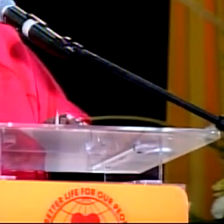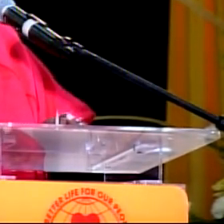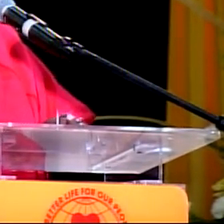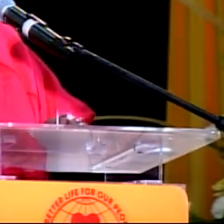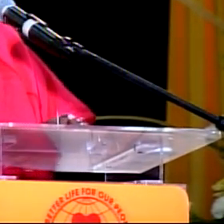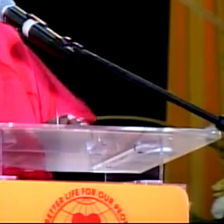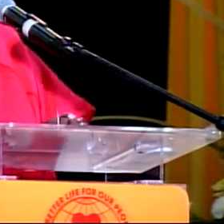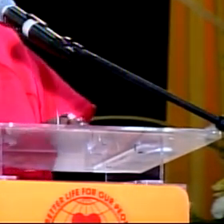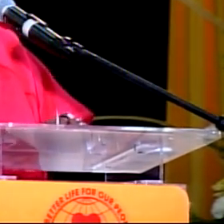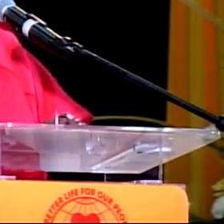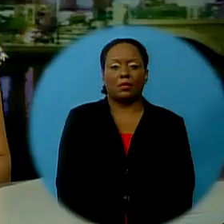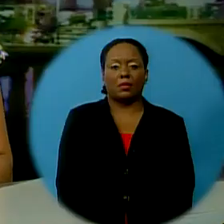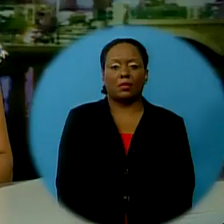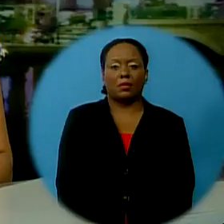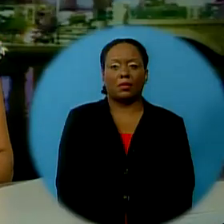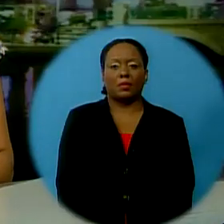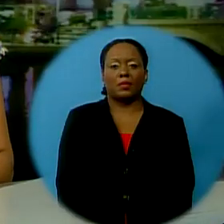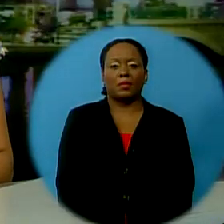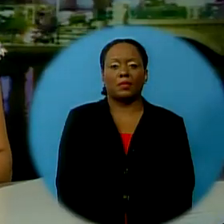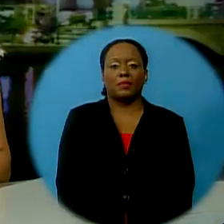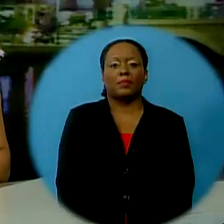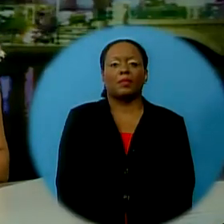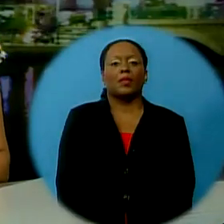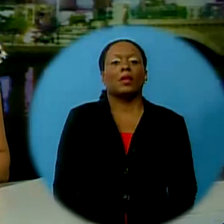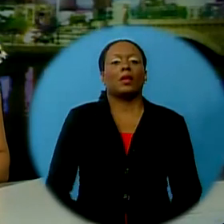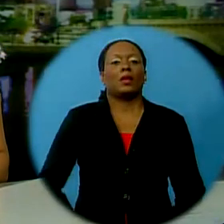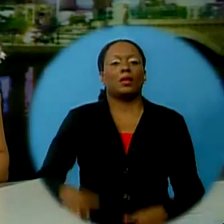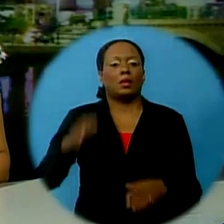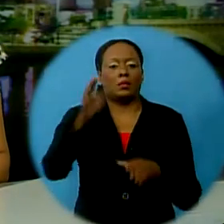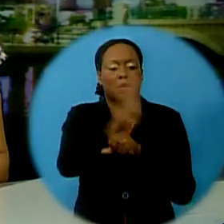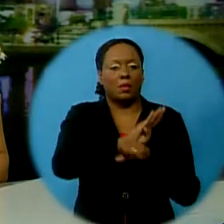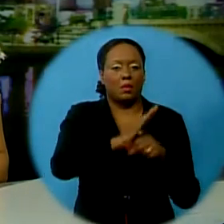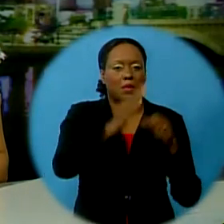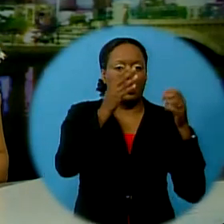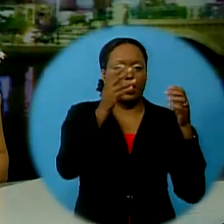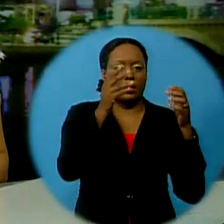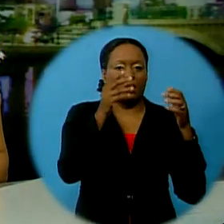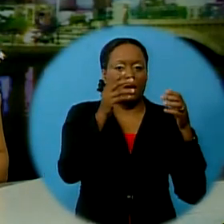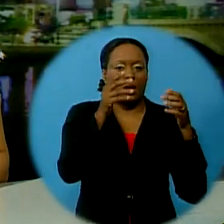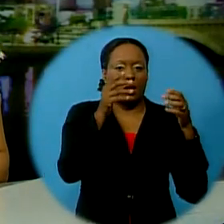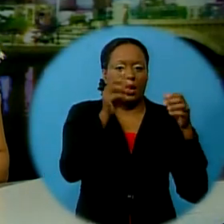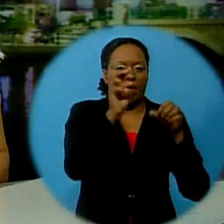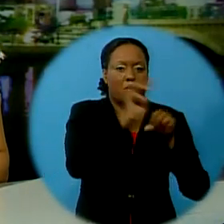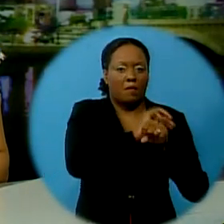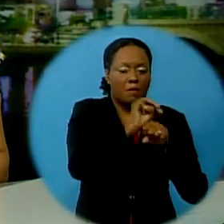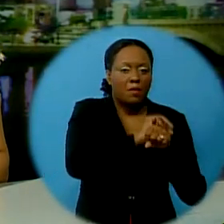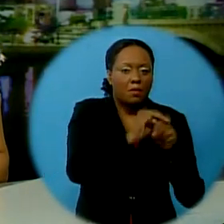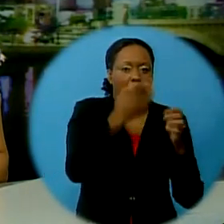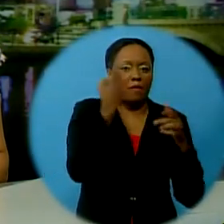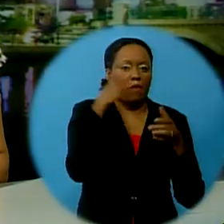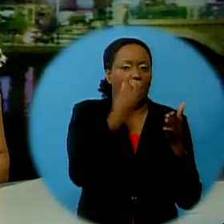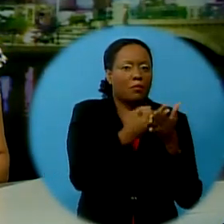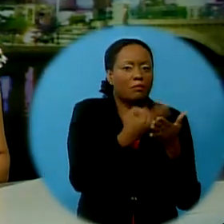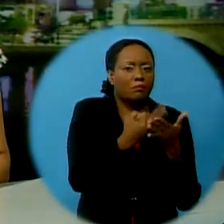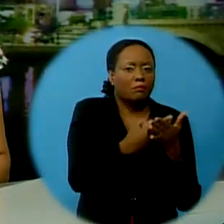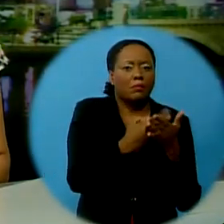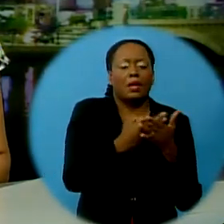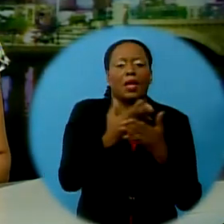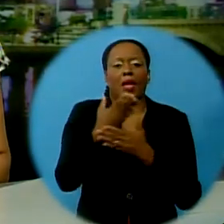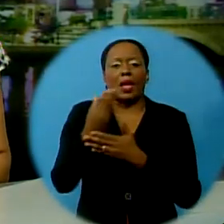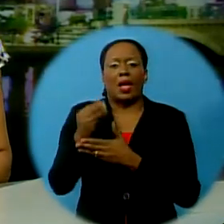from worse to worse. Well, there was consensus among Barbados Minister of Finance and Economic Affairs Chris Sinclair and